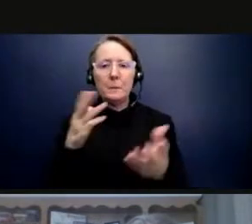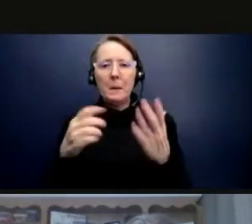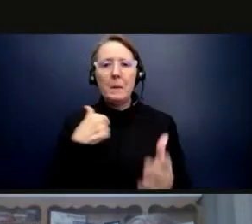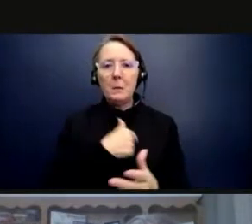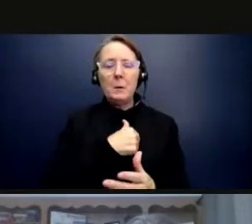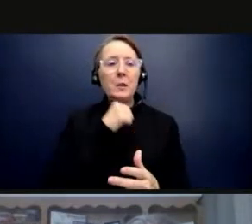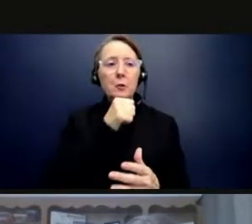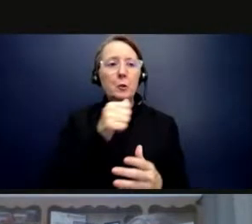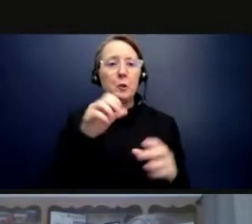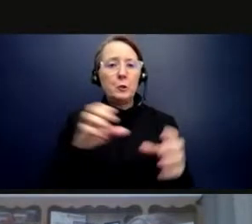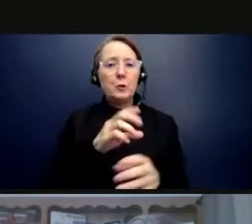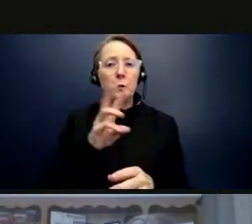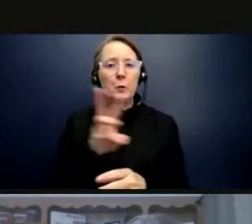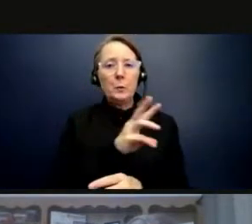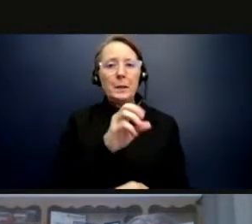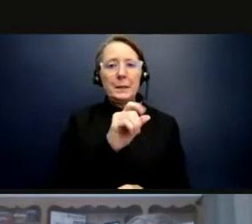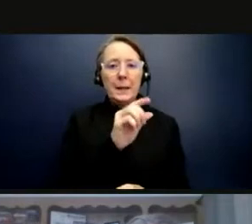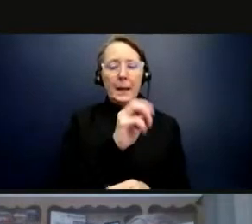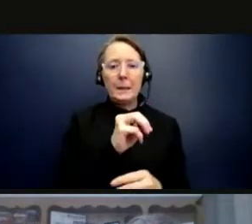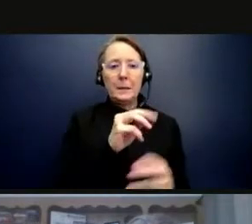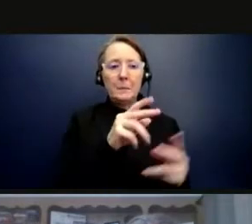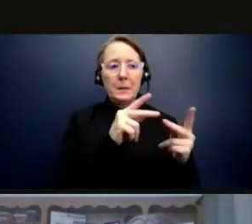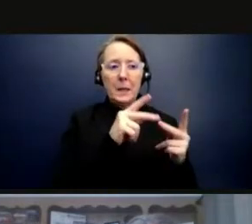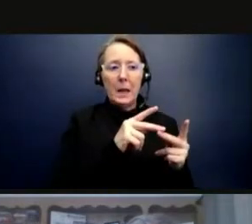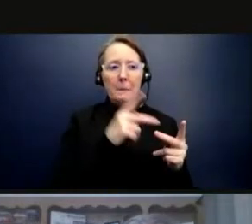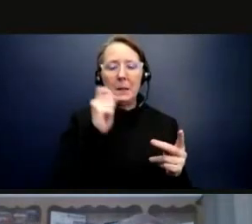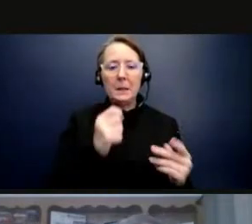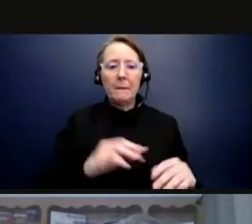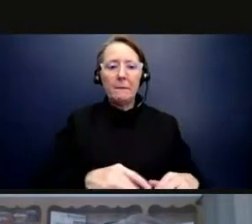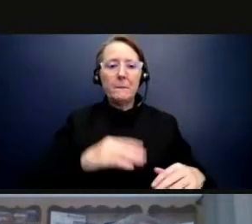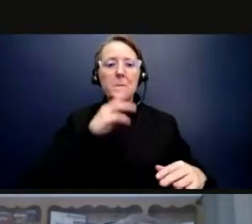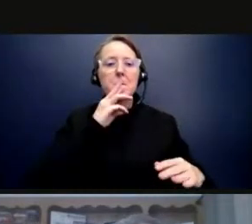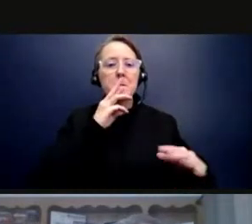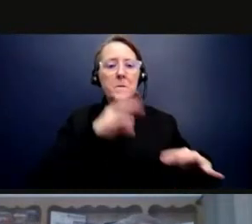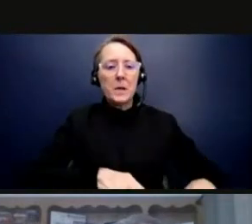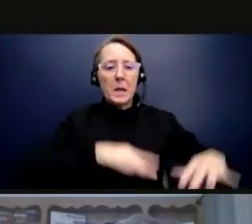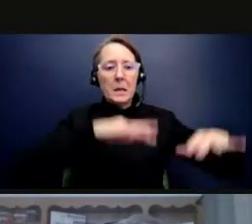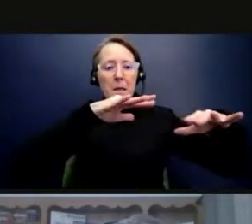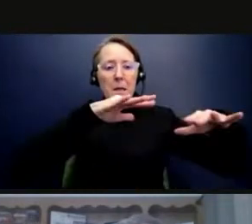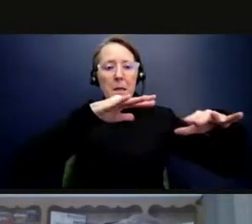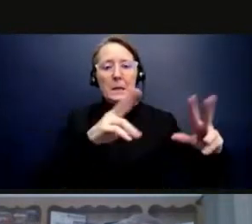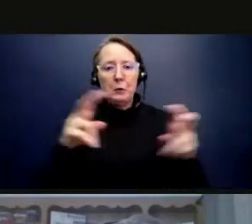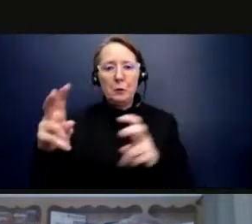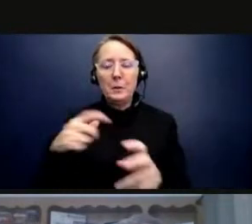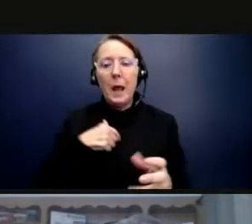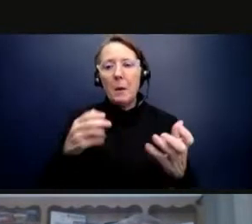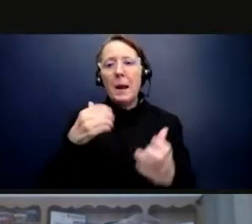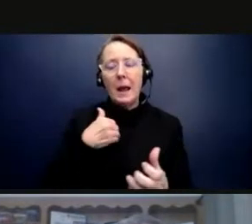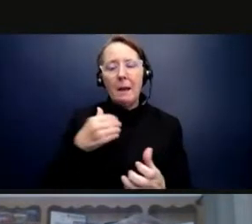site because of, the flooding issues. So I want to make sure that we have, more than one possibility to pursue.